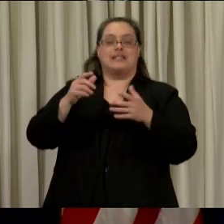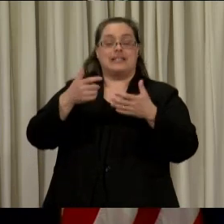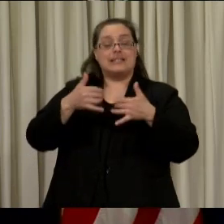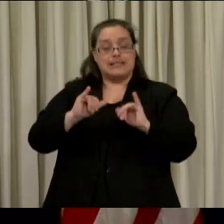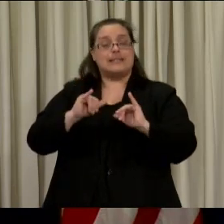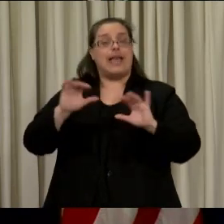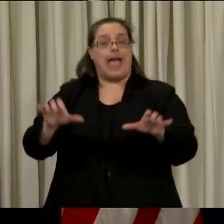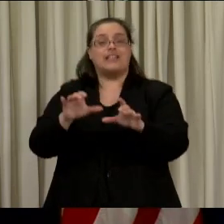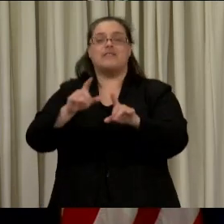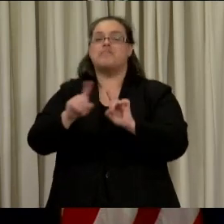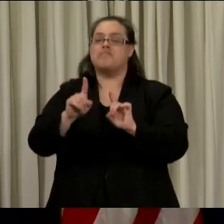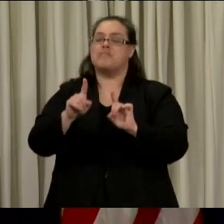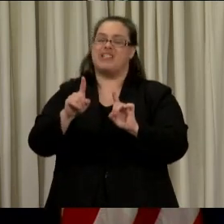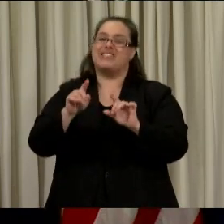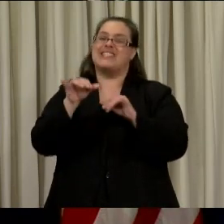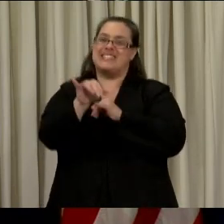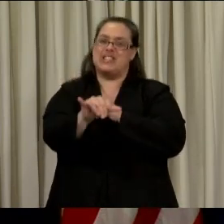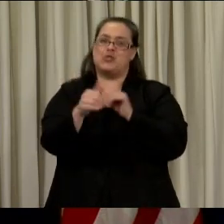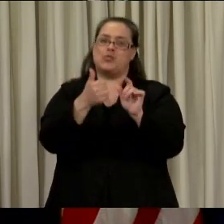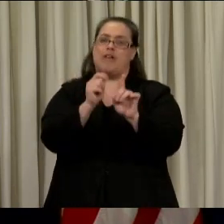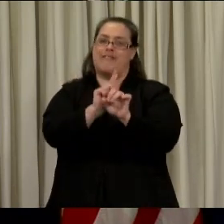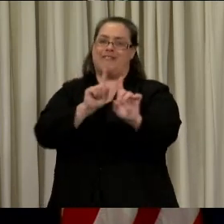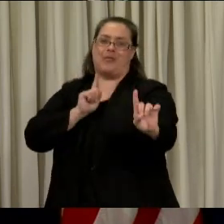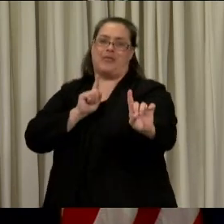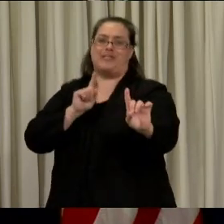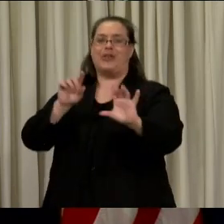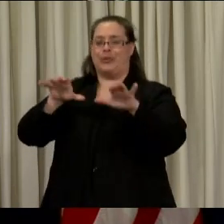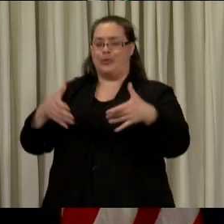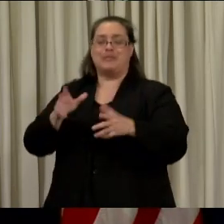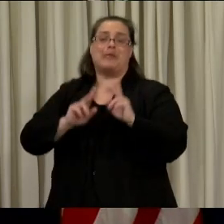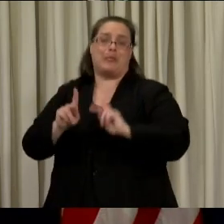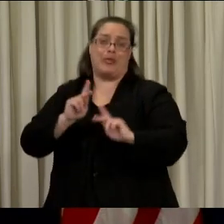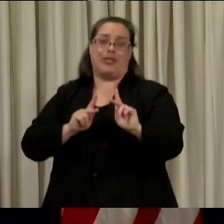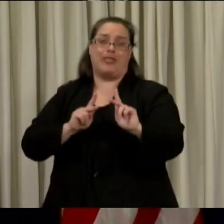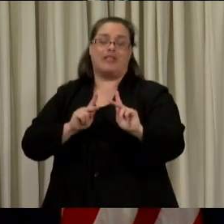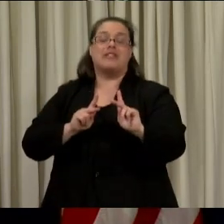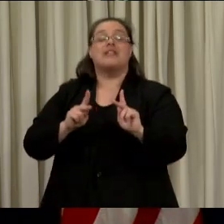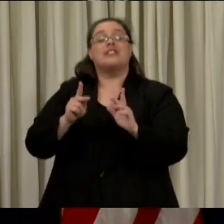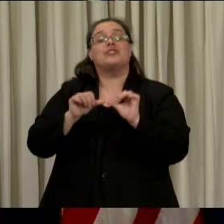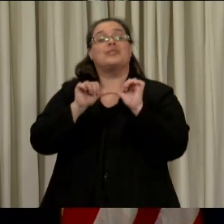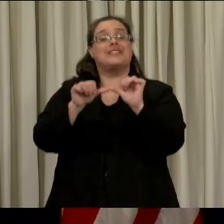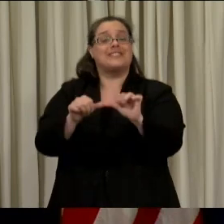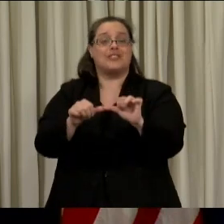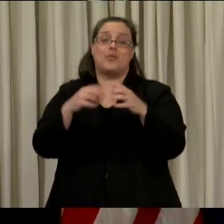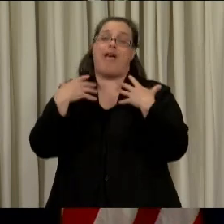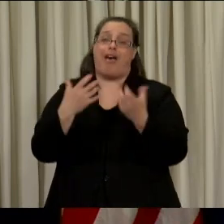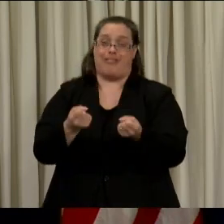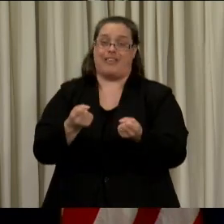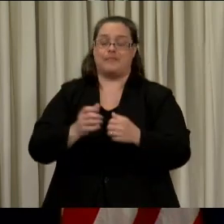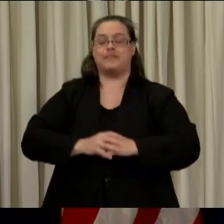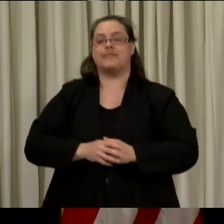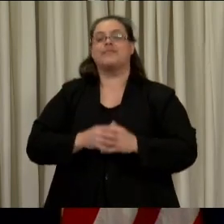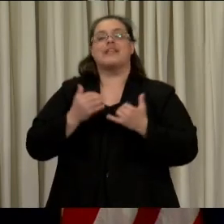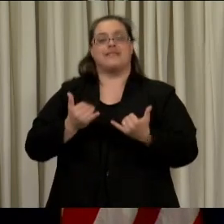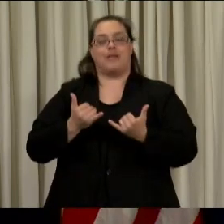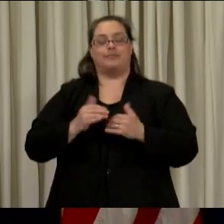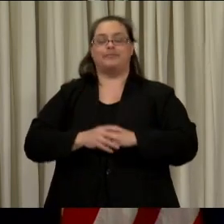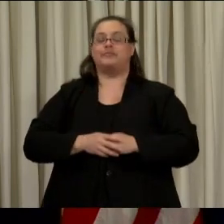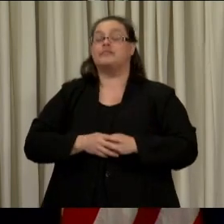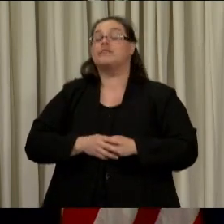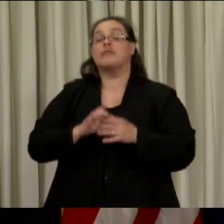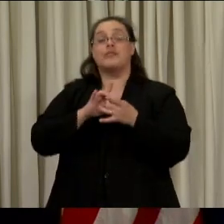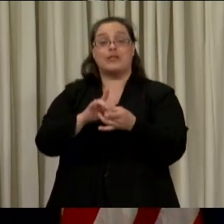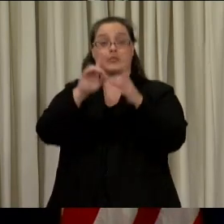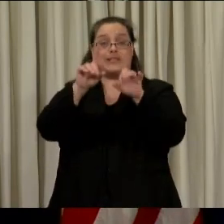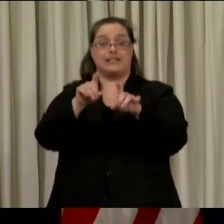maintaining social distancing will keep us all mentally and physically healthy. Now, let me say a few words about testing. Starting